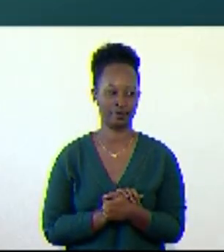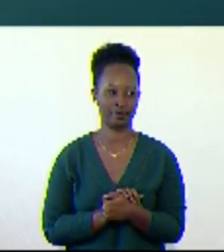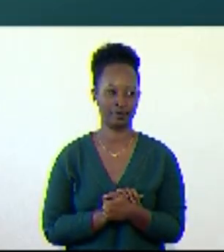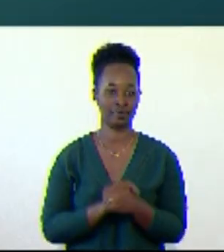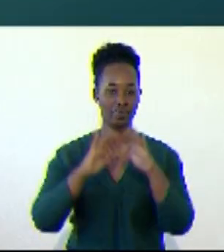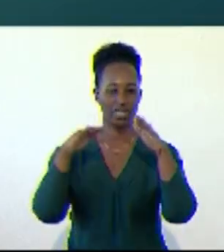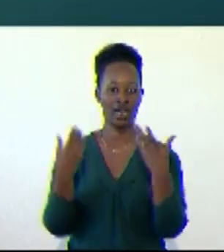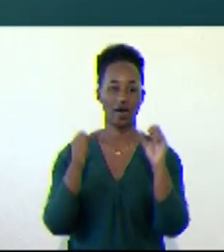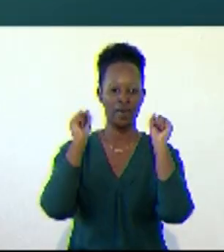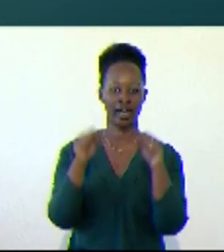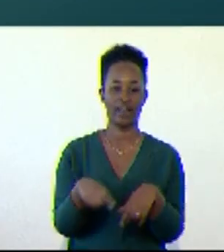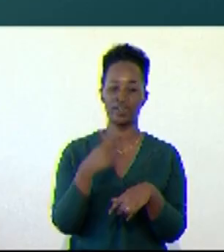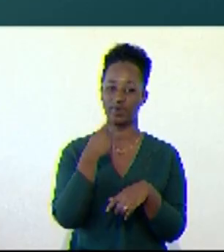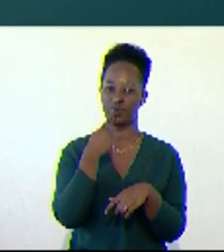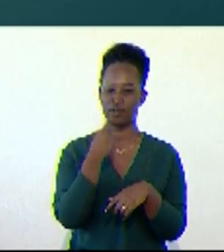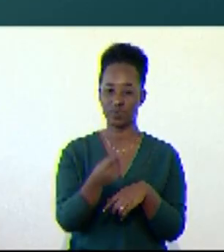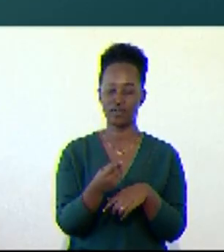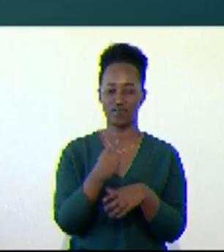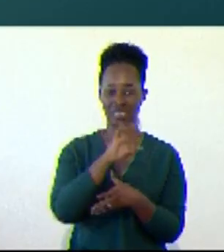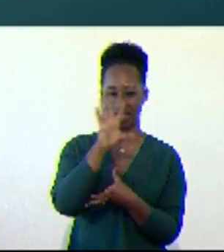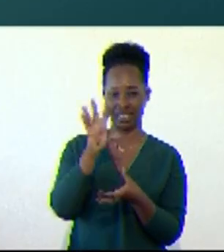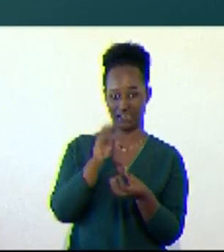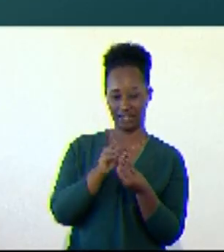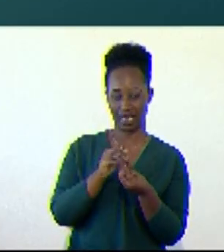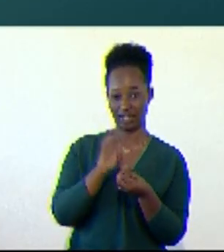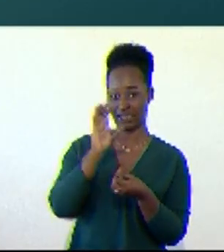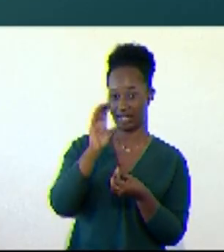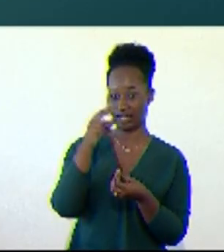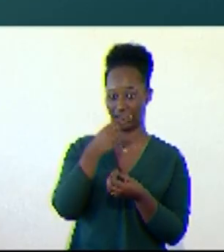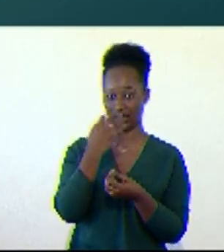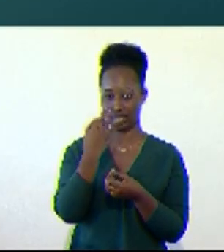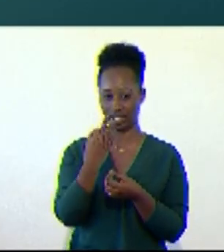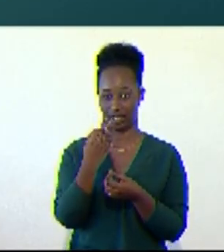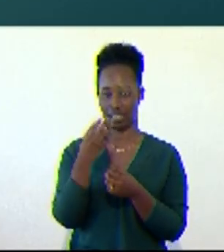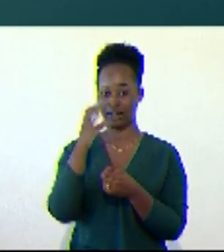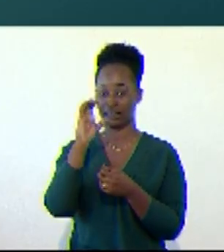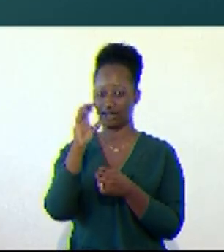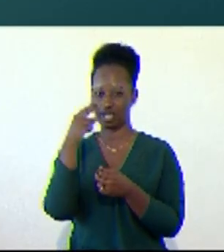How can you synthesize ethanol from ethyl chloride?